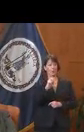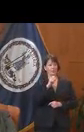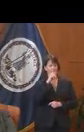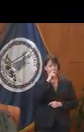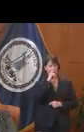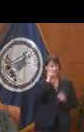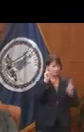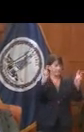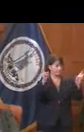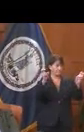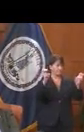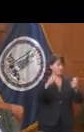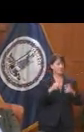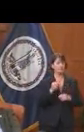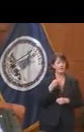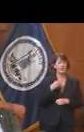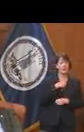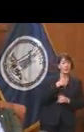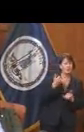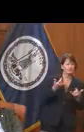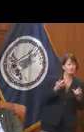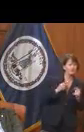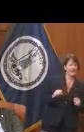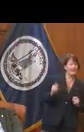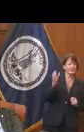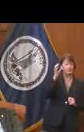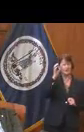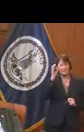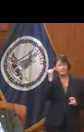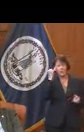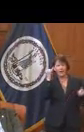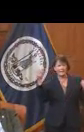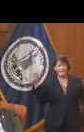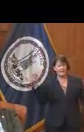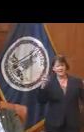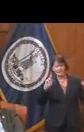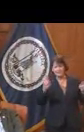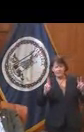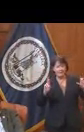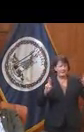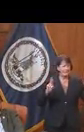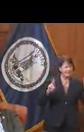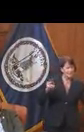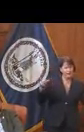So what we're trying to do is listen to ideas from all sides of the aisle, which is why I was a champion of the